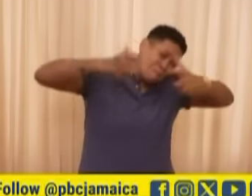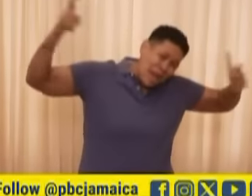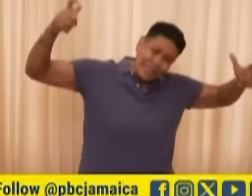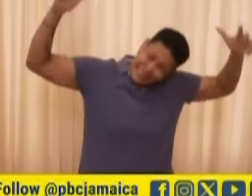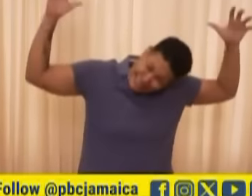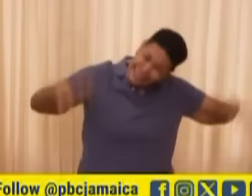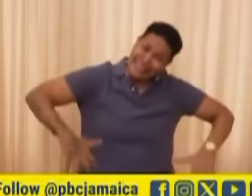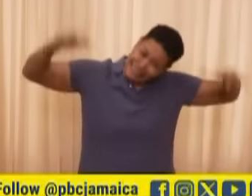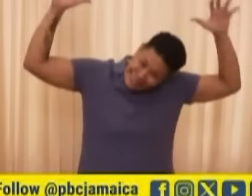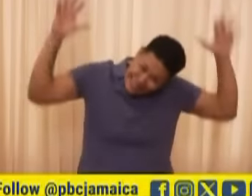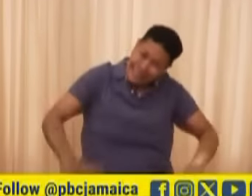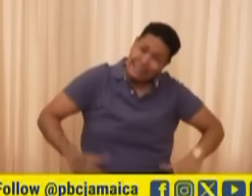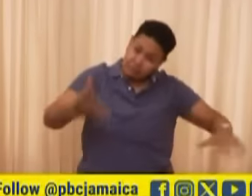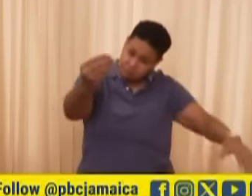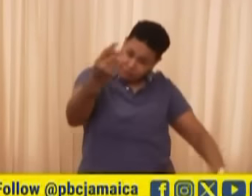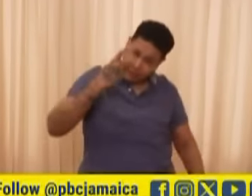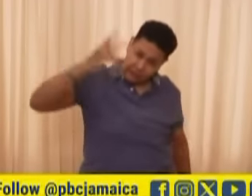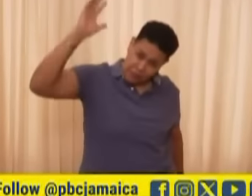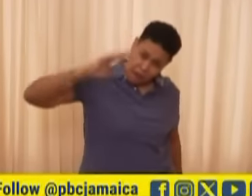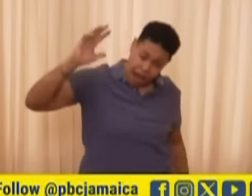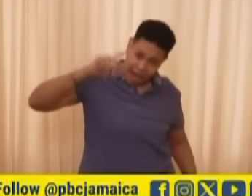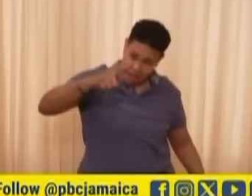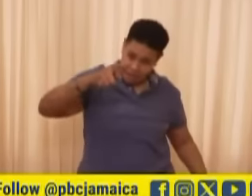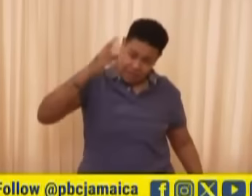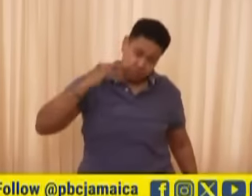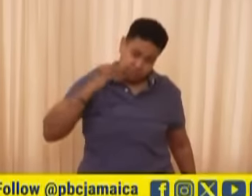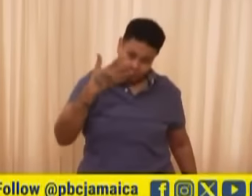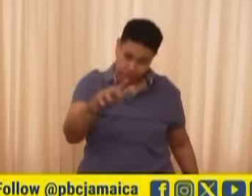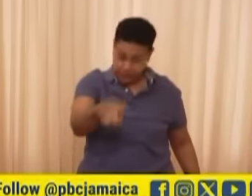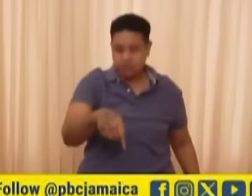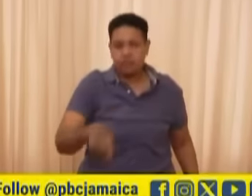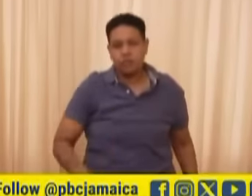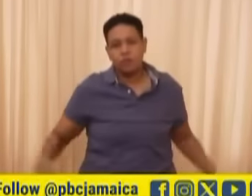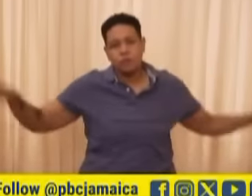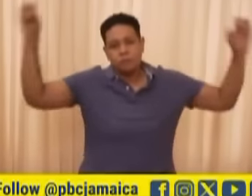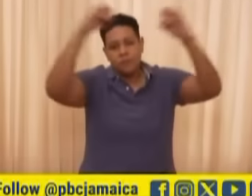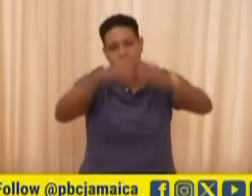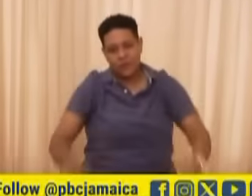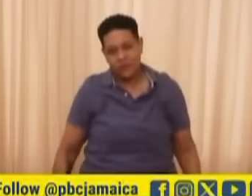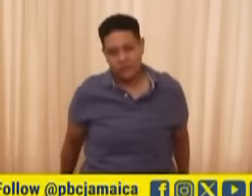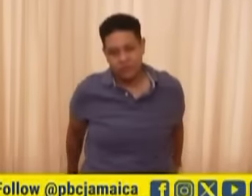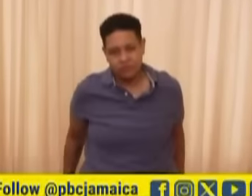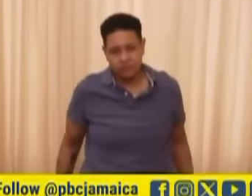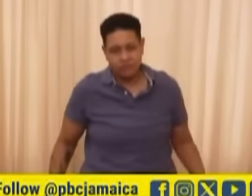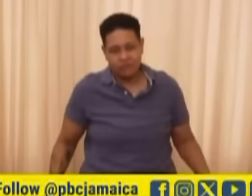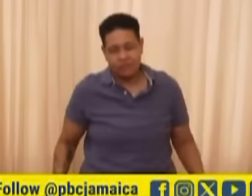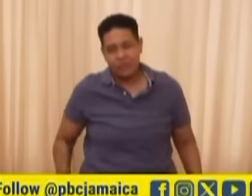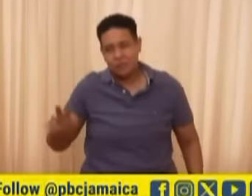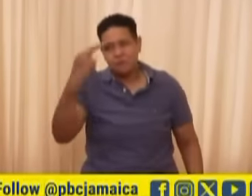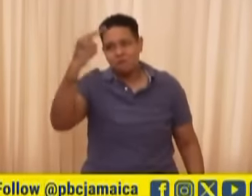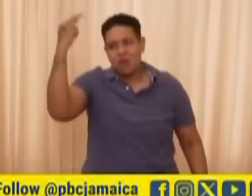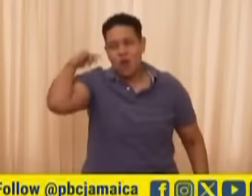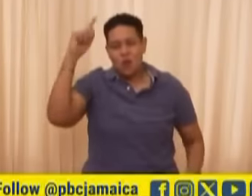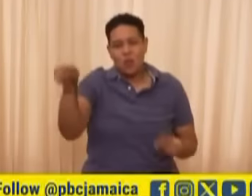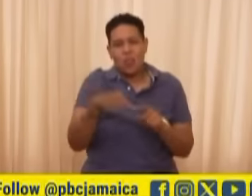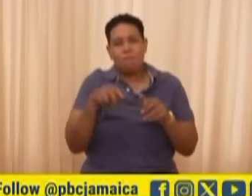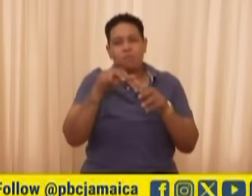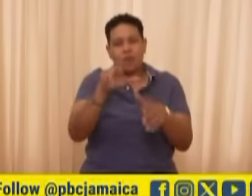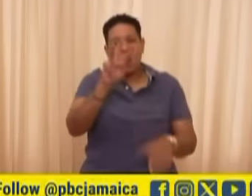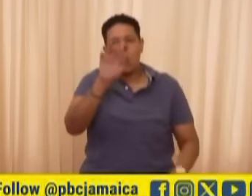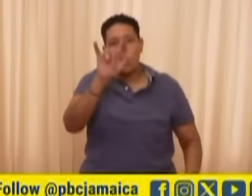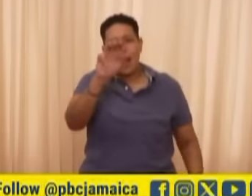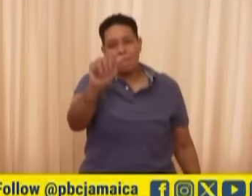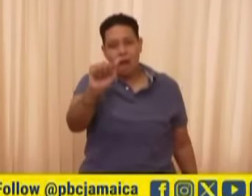rainfall producers in the past, this is going to be more. You would recall when Hurricane